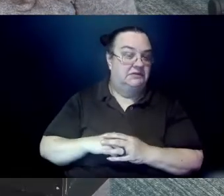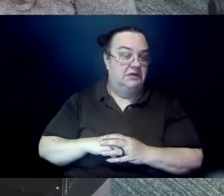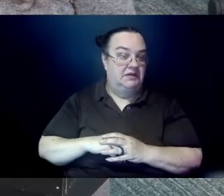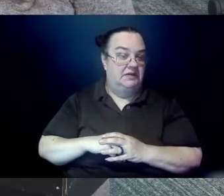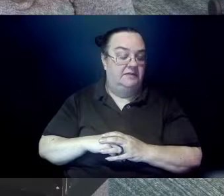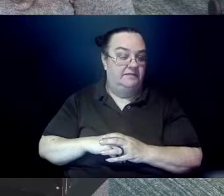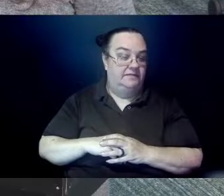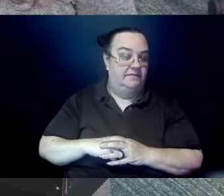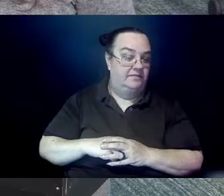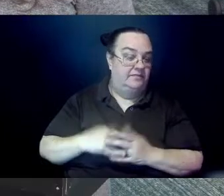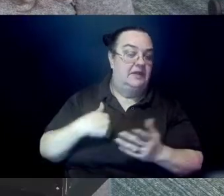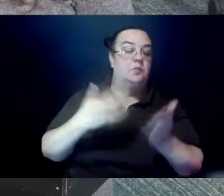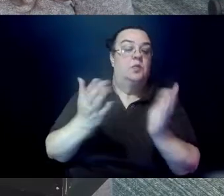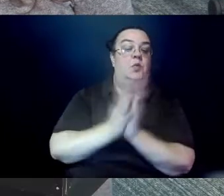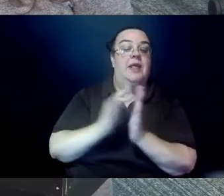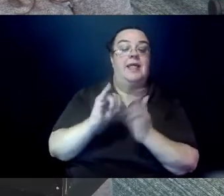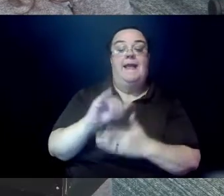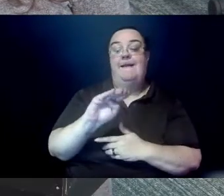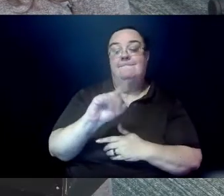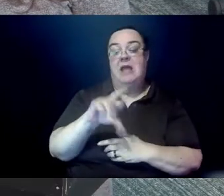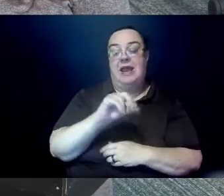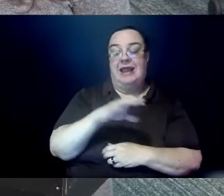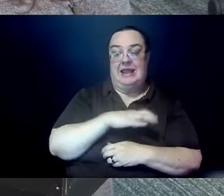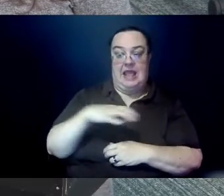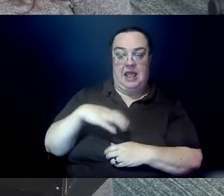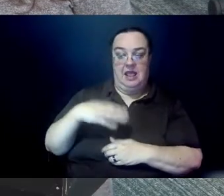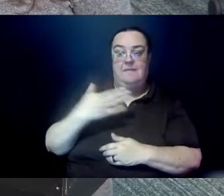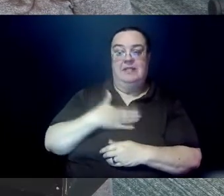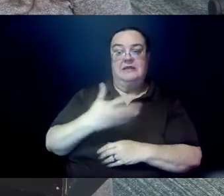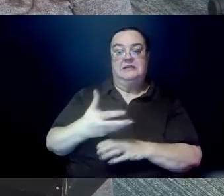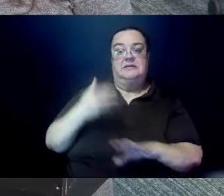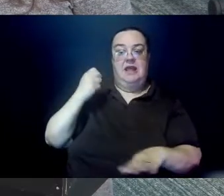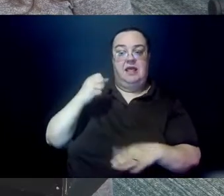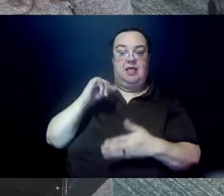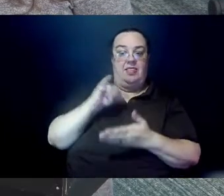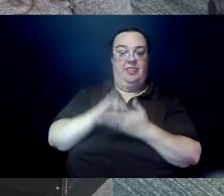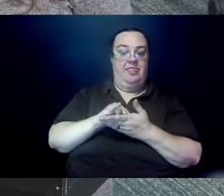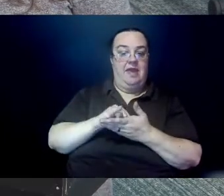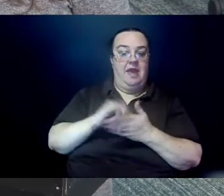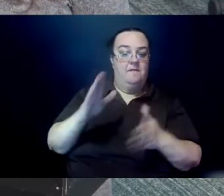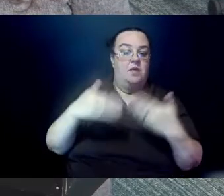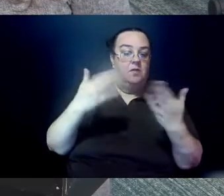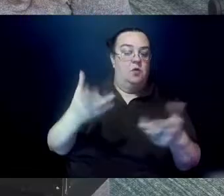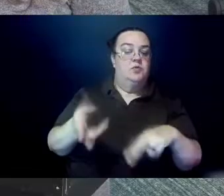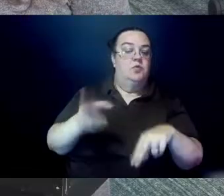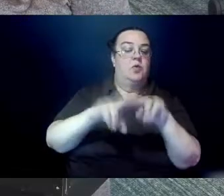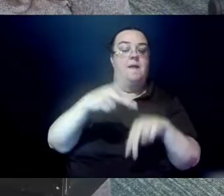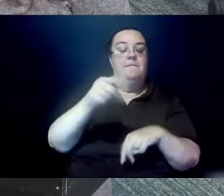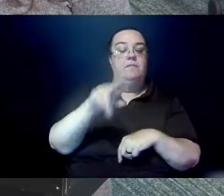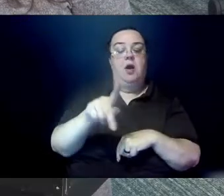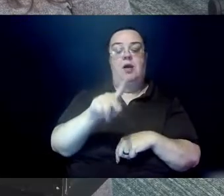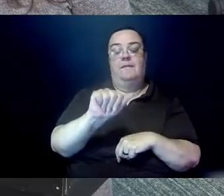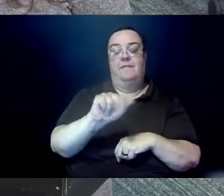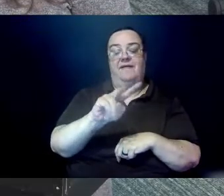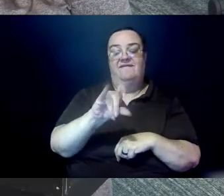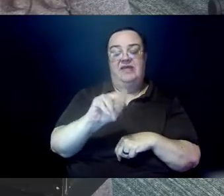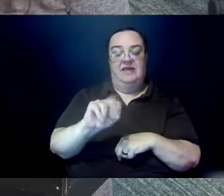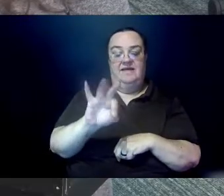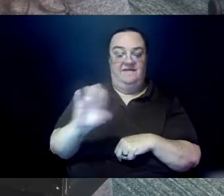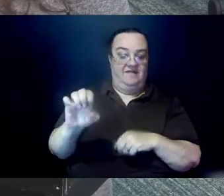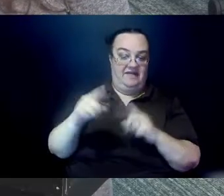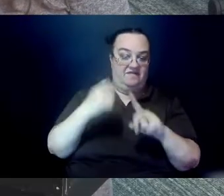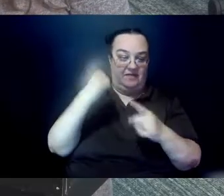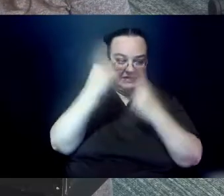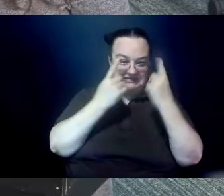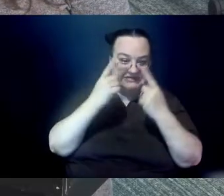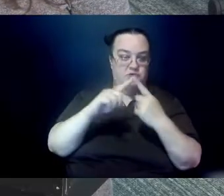I'm requesting that Mayor and Council please pull back the proposal to raise the park pavilion reservation fee from consideration in meeting your